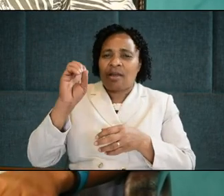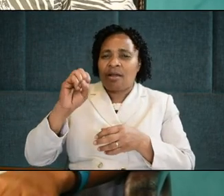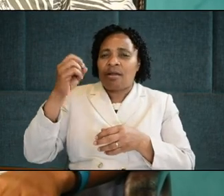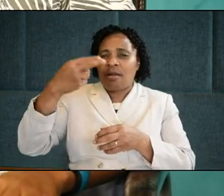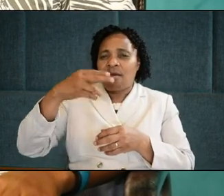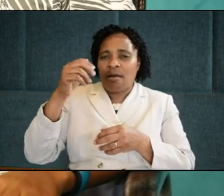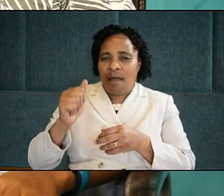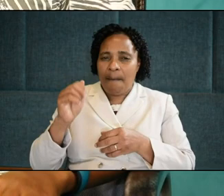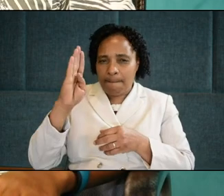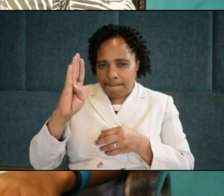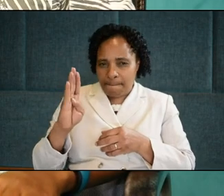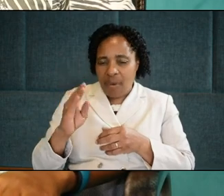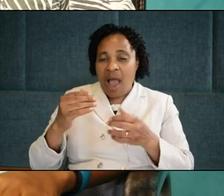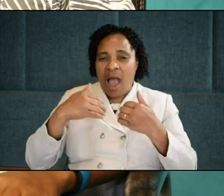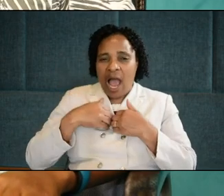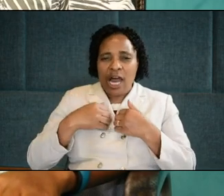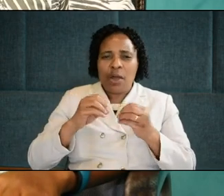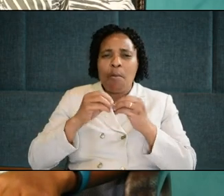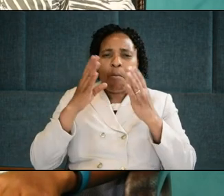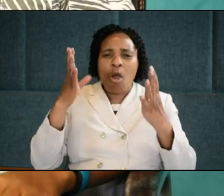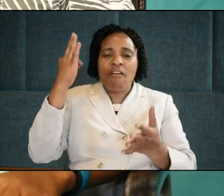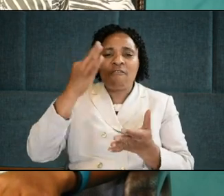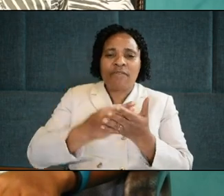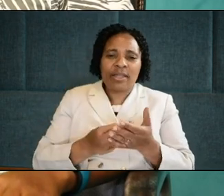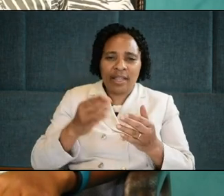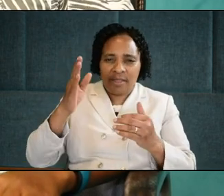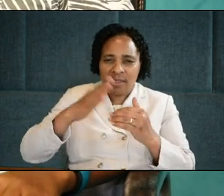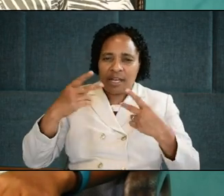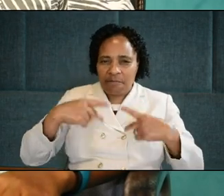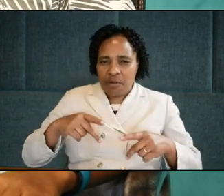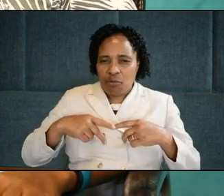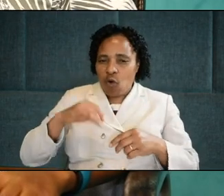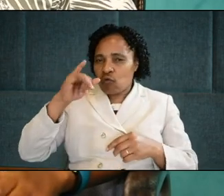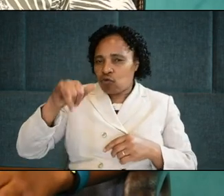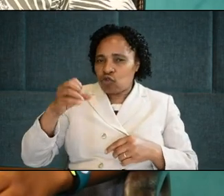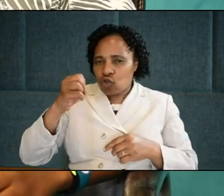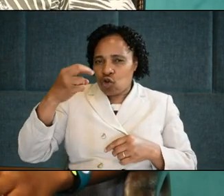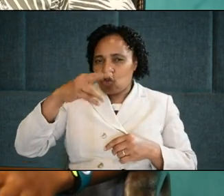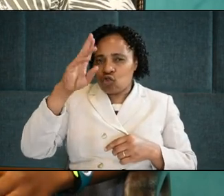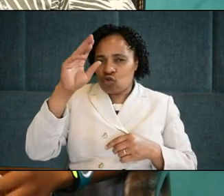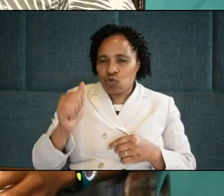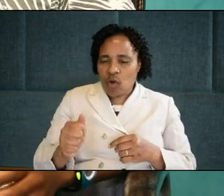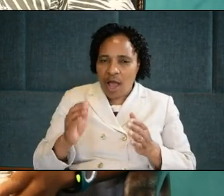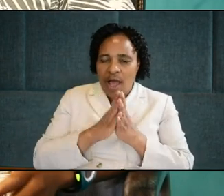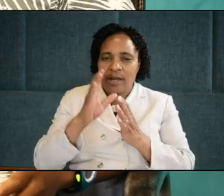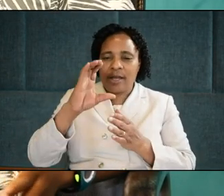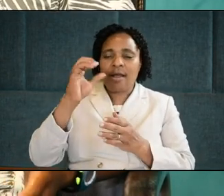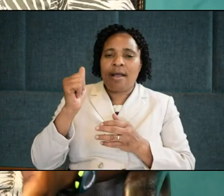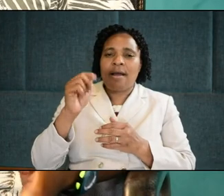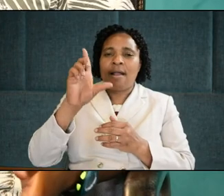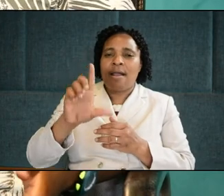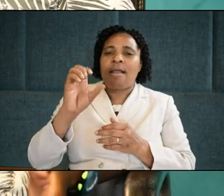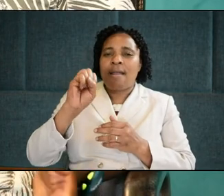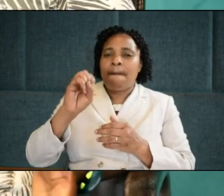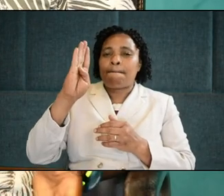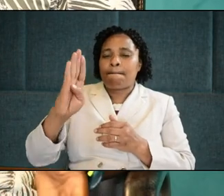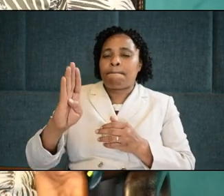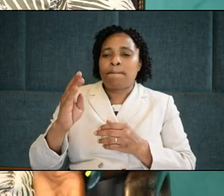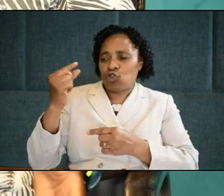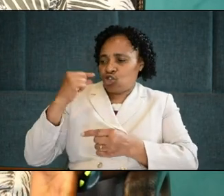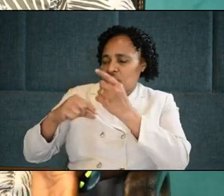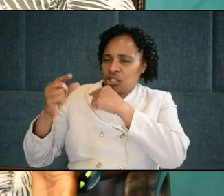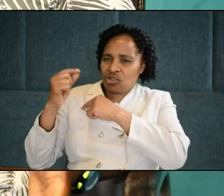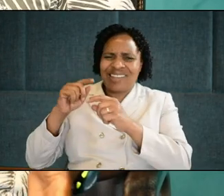Rahab had more faith than the people in Joshua and Caleb's generation who didn't have faith in God. So they ended